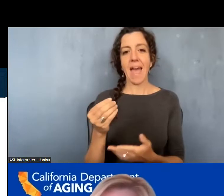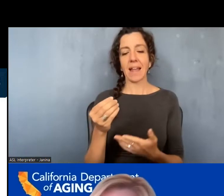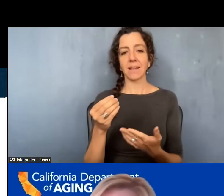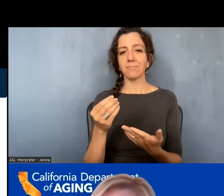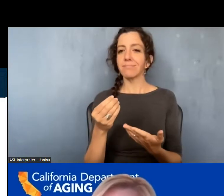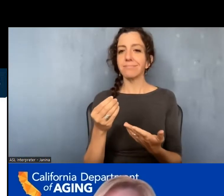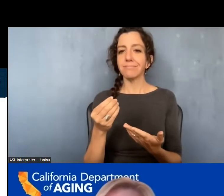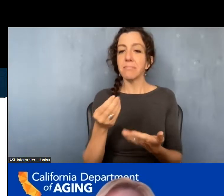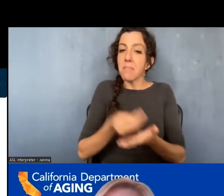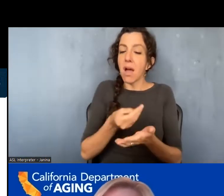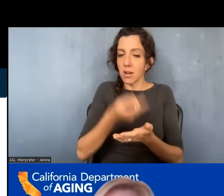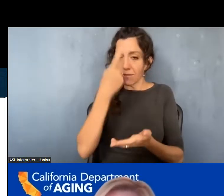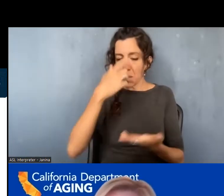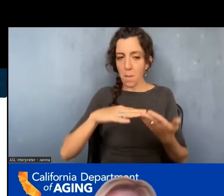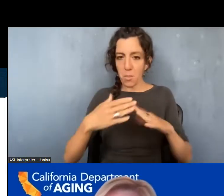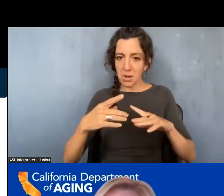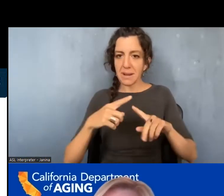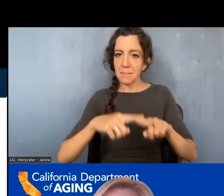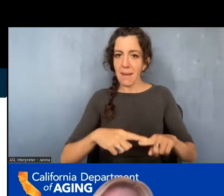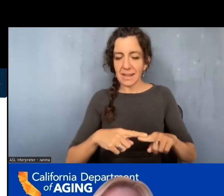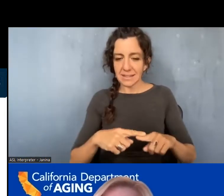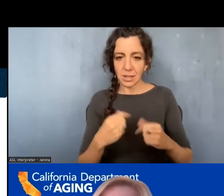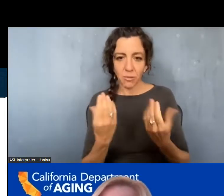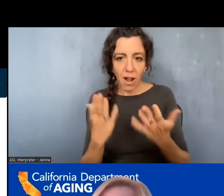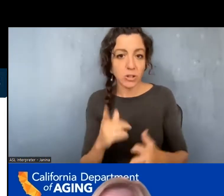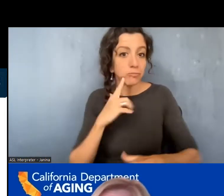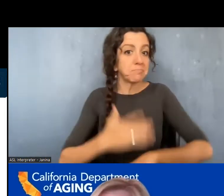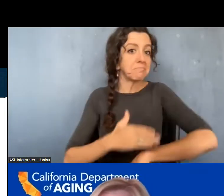community-based providers, for enhanced care management, for